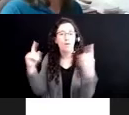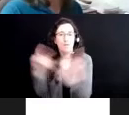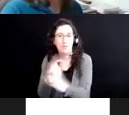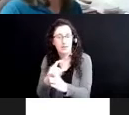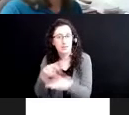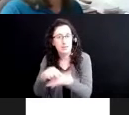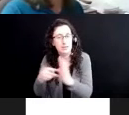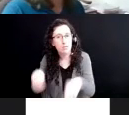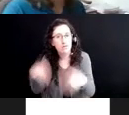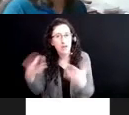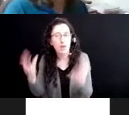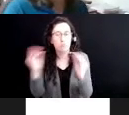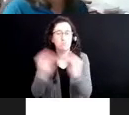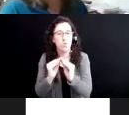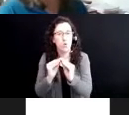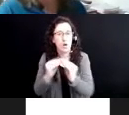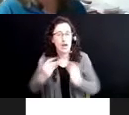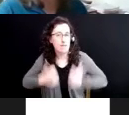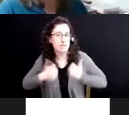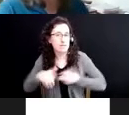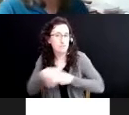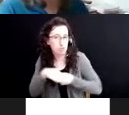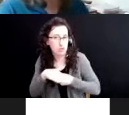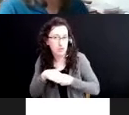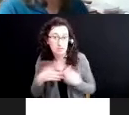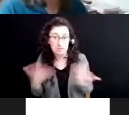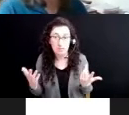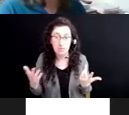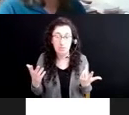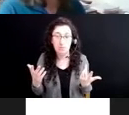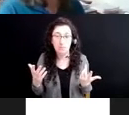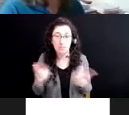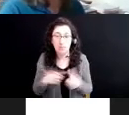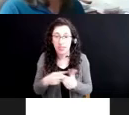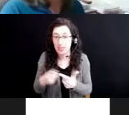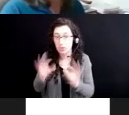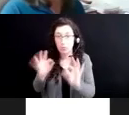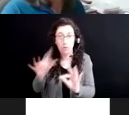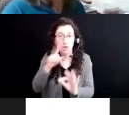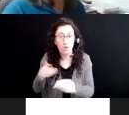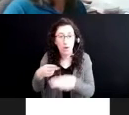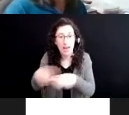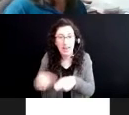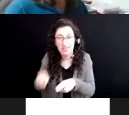and more suitable, provided those egg mass attachment sites.